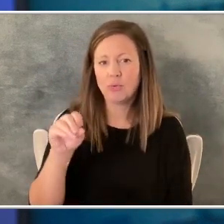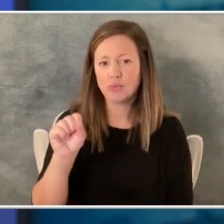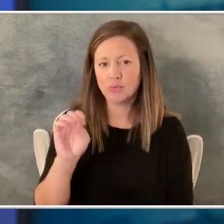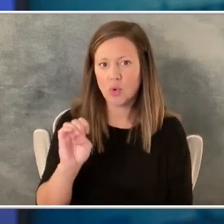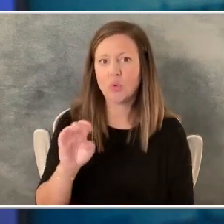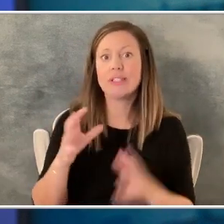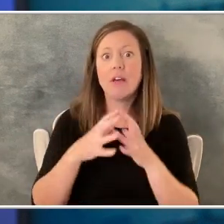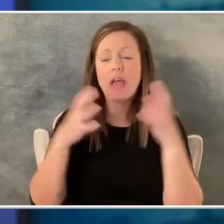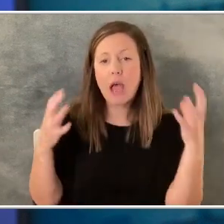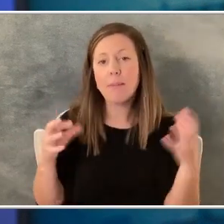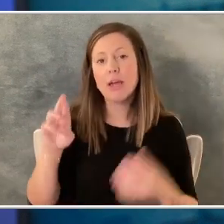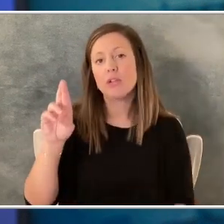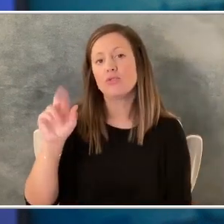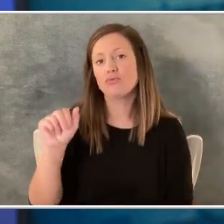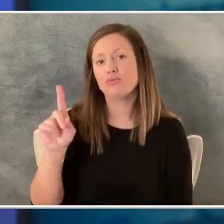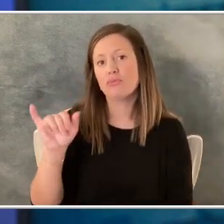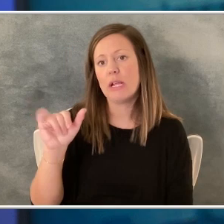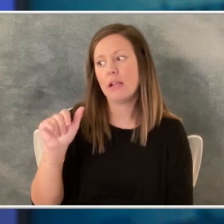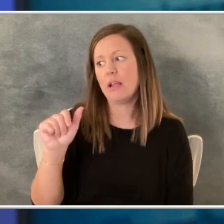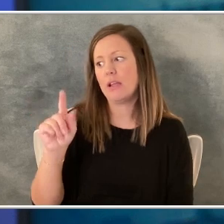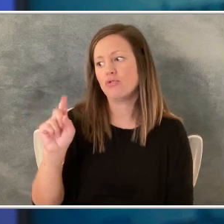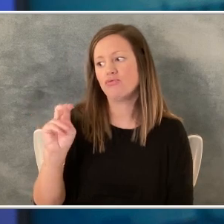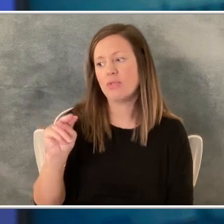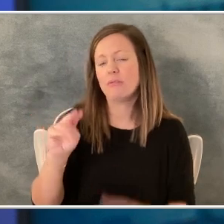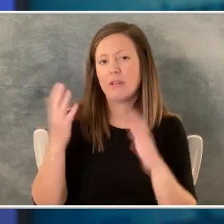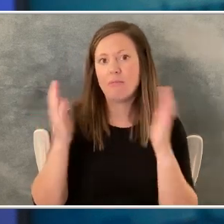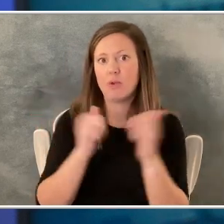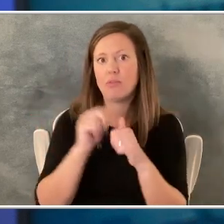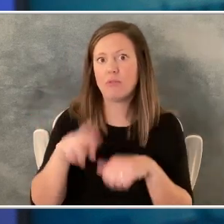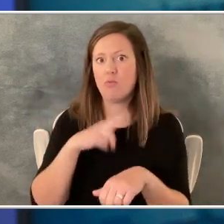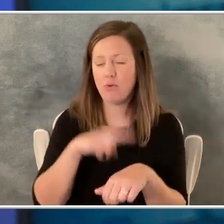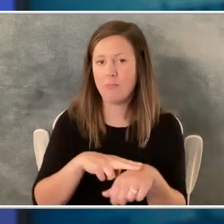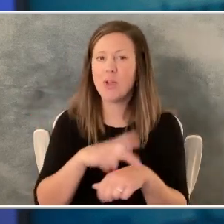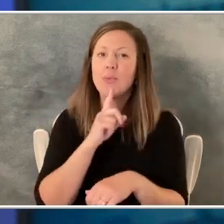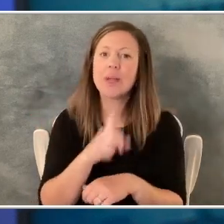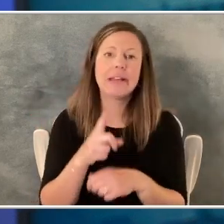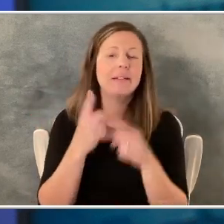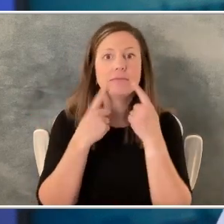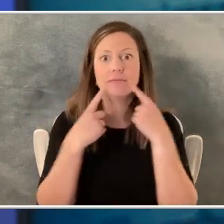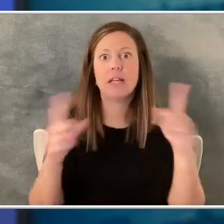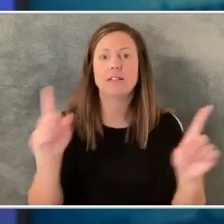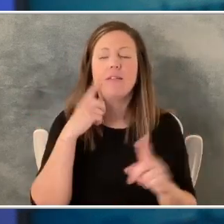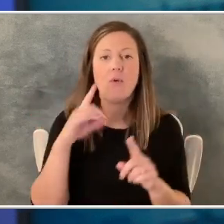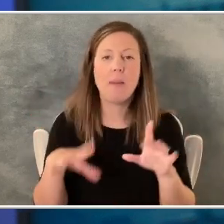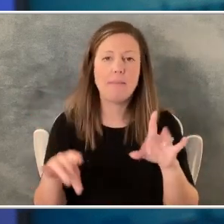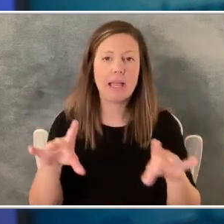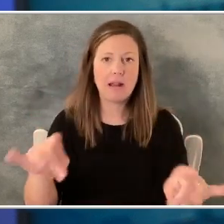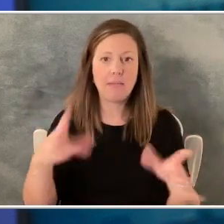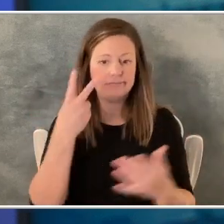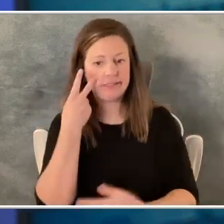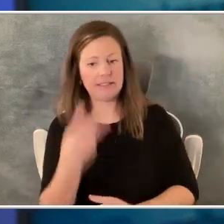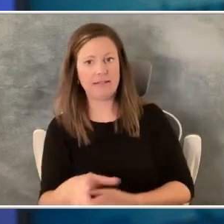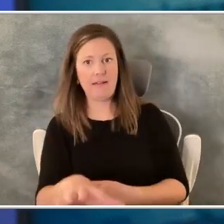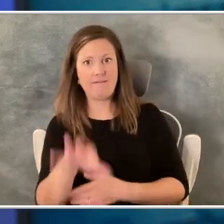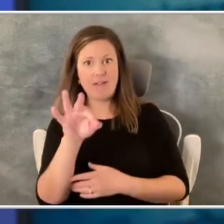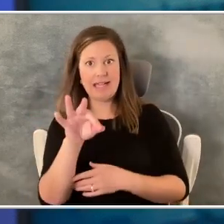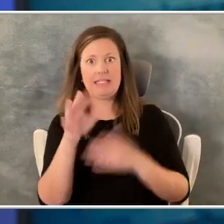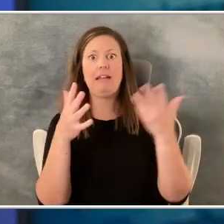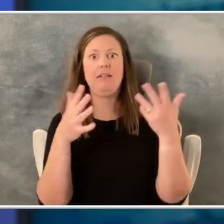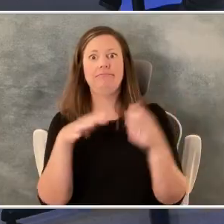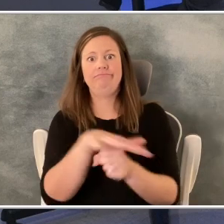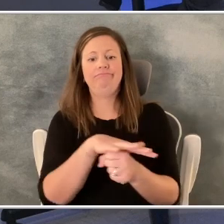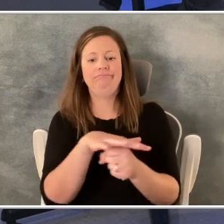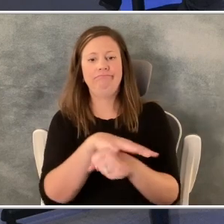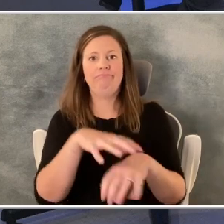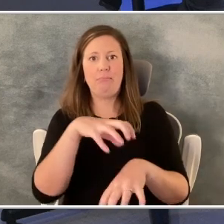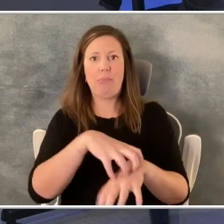compared to a normal CT scan. It's just as effective of picking up lesions, and this is beneficial to people that are going to be getting repeated or annual screening.